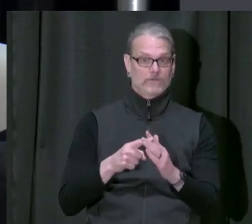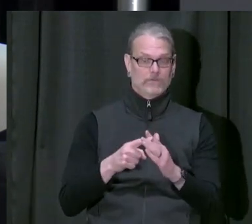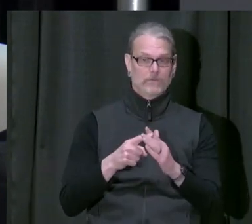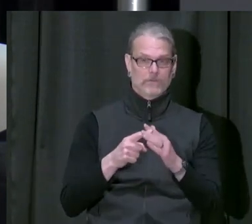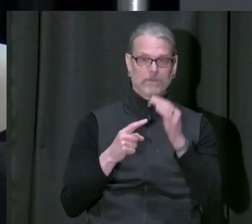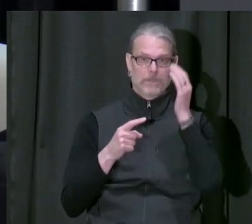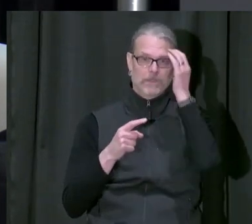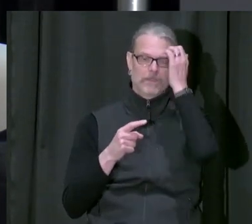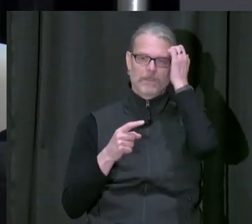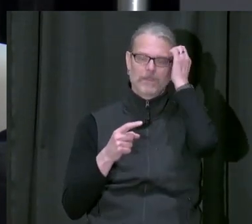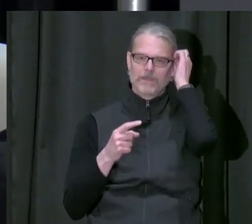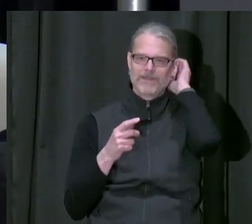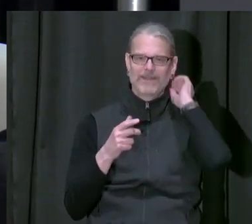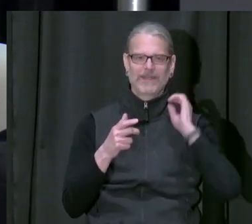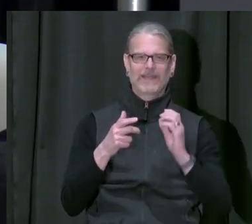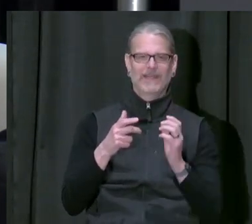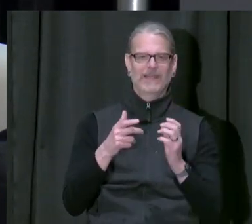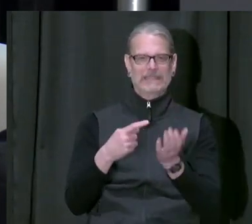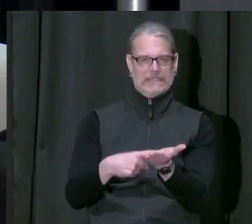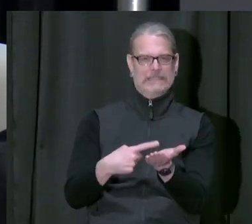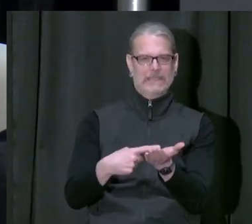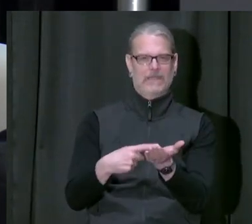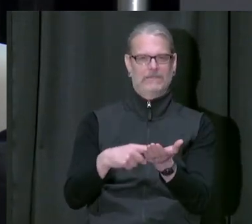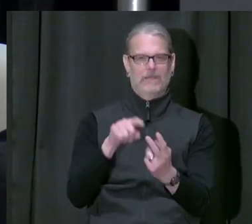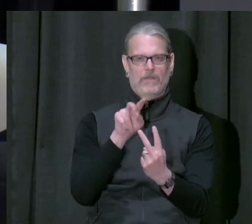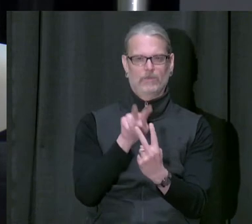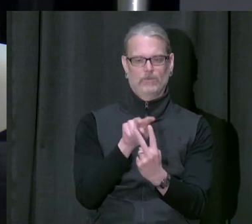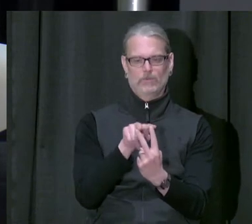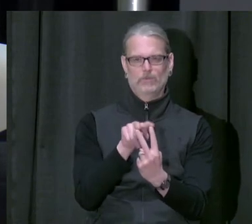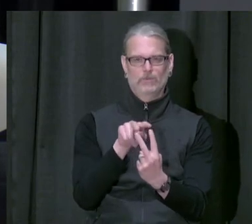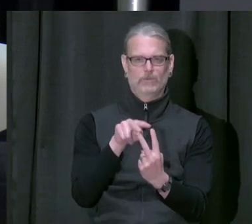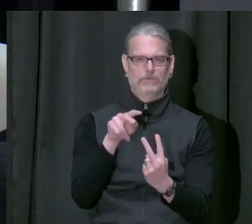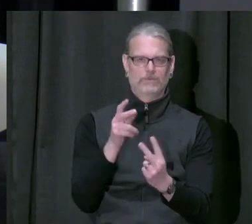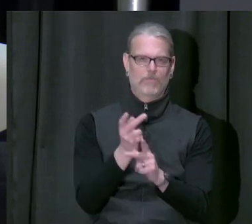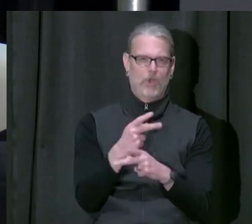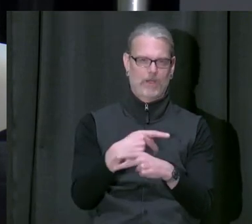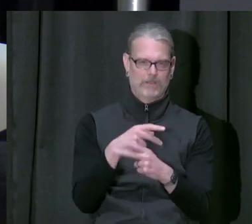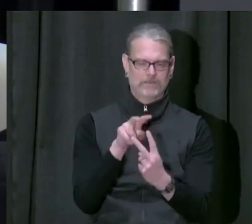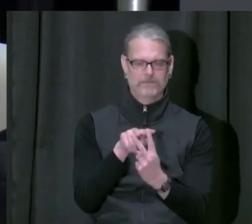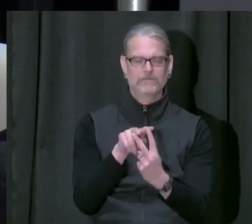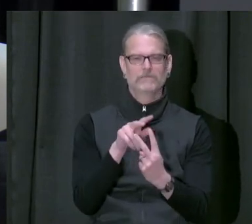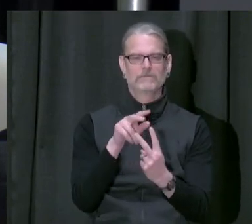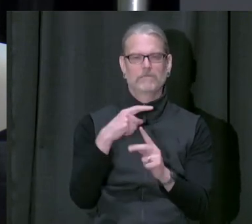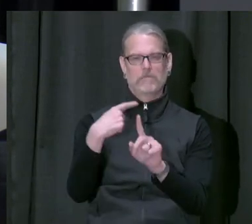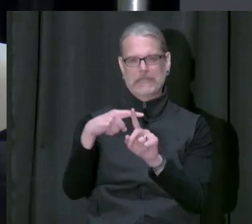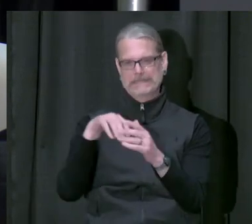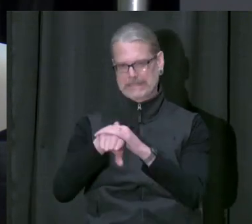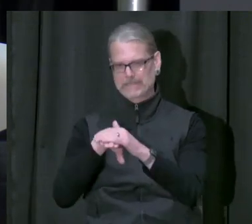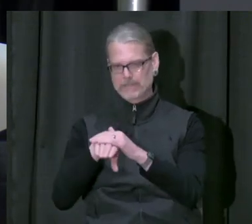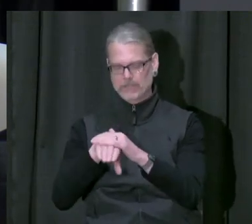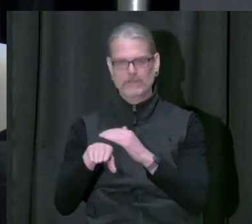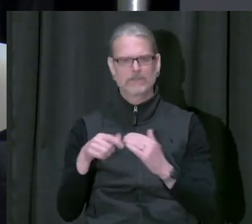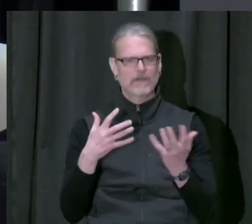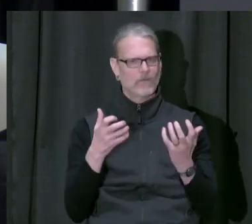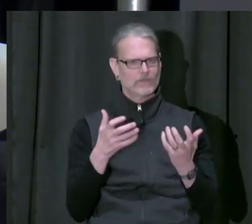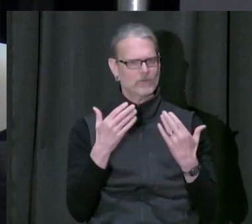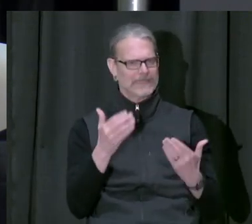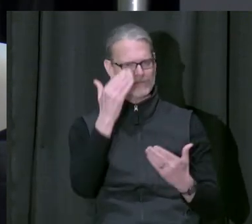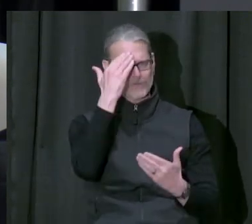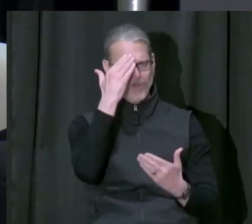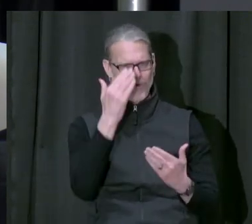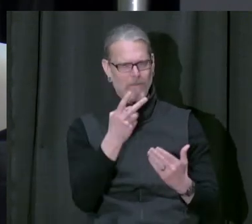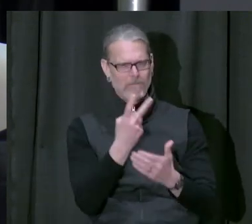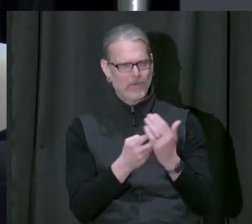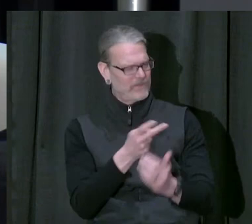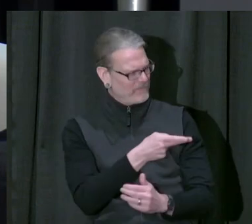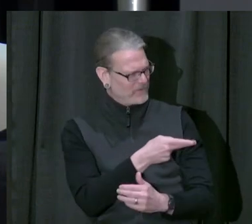into that and really talk about the products and the accessibility work that you do, I'd just like to get to know the both